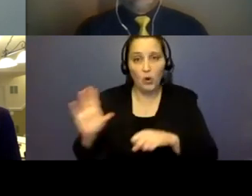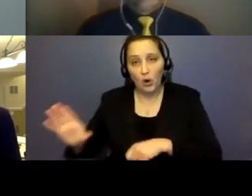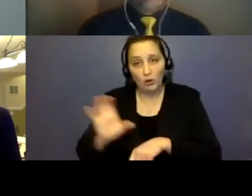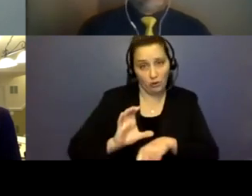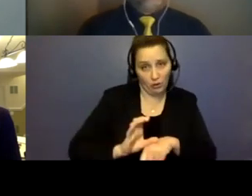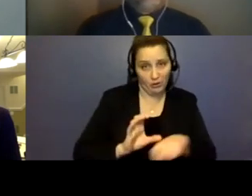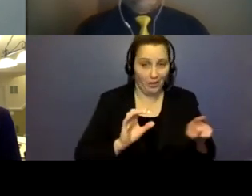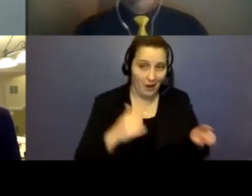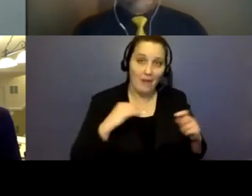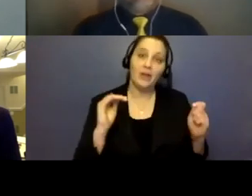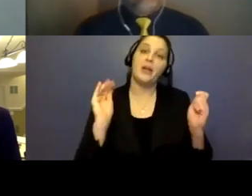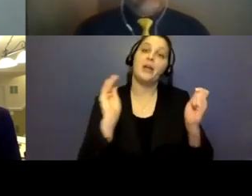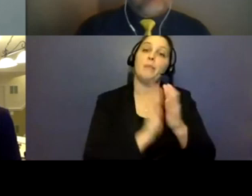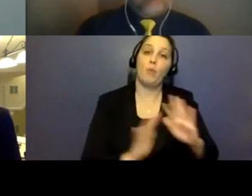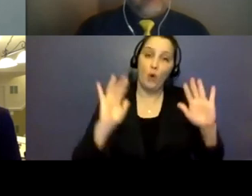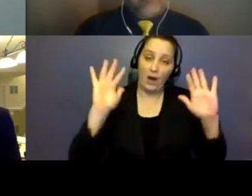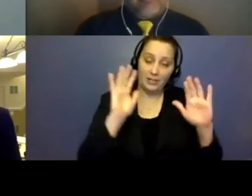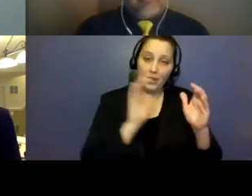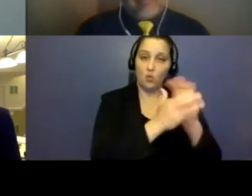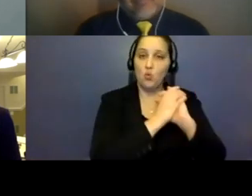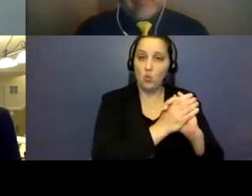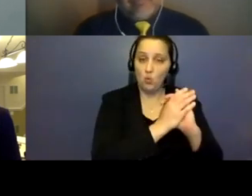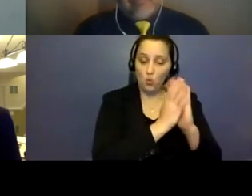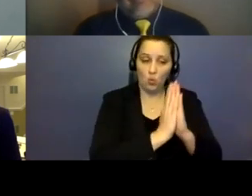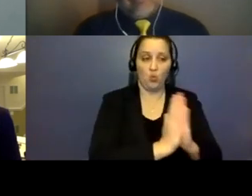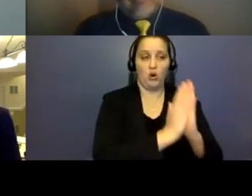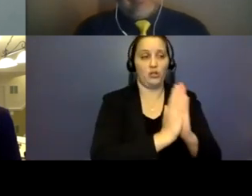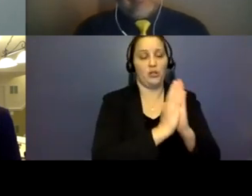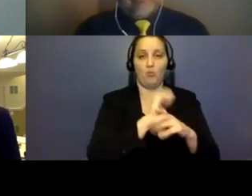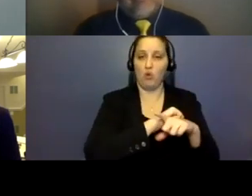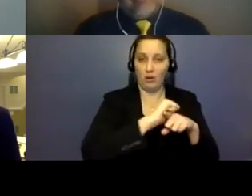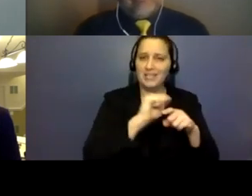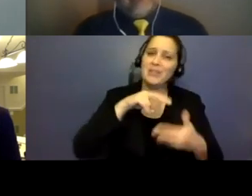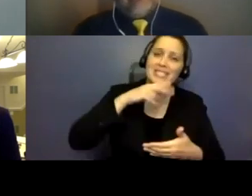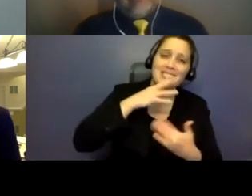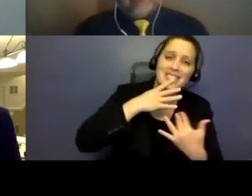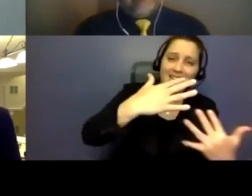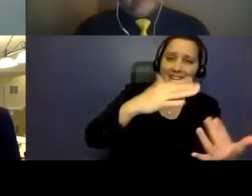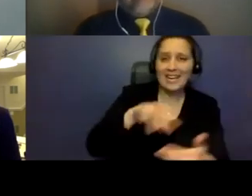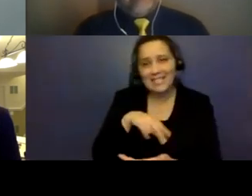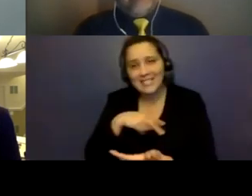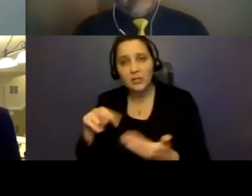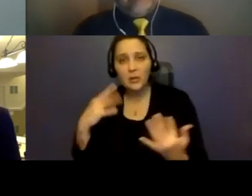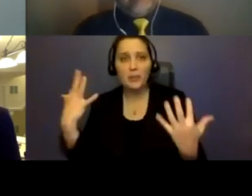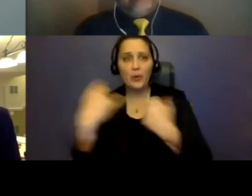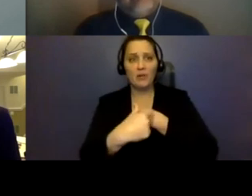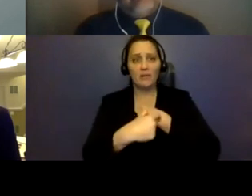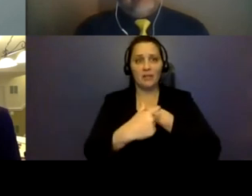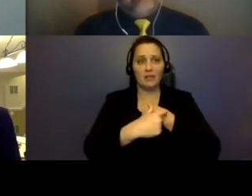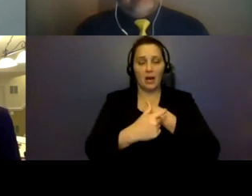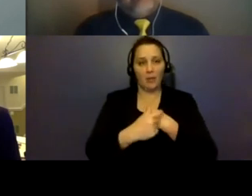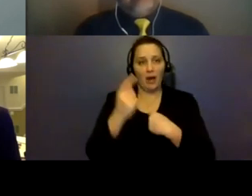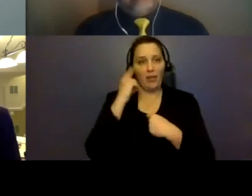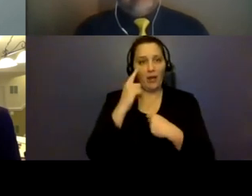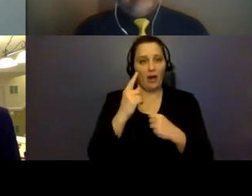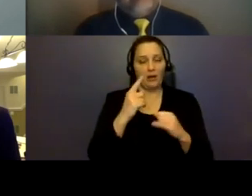were having praise and worship rehearsals. So they were singing and dancing, and it was a beautiful time. And I started to sing with